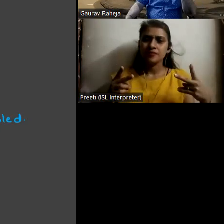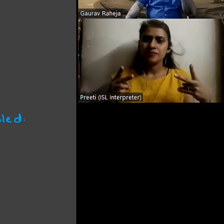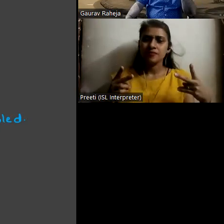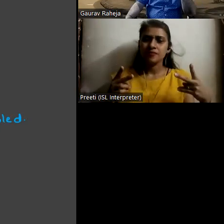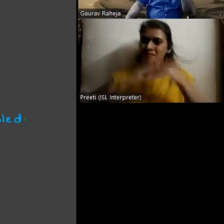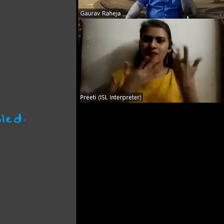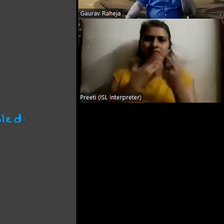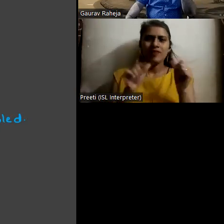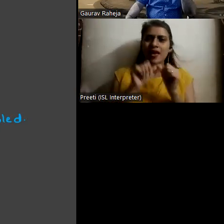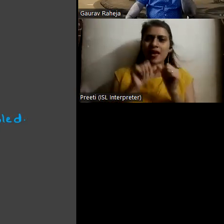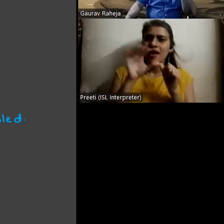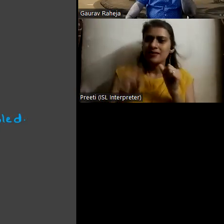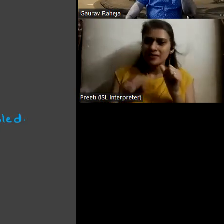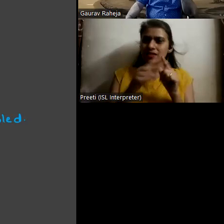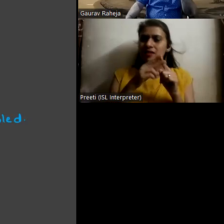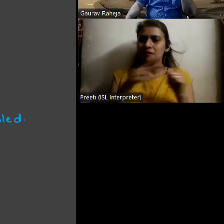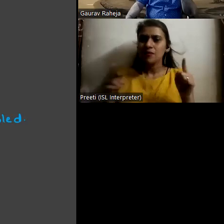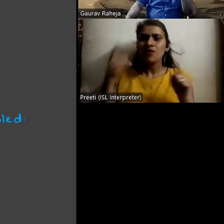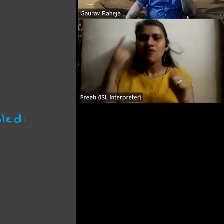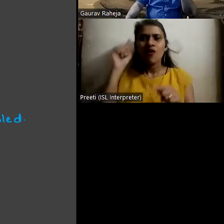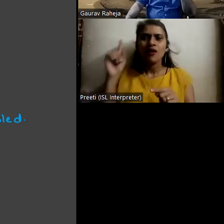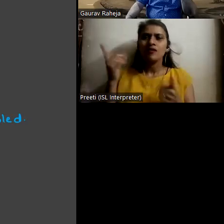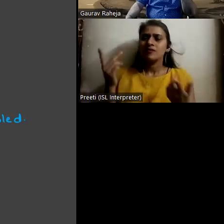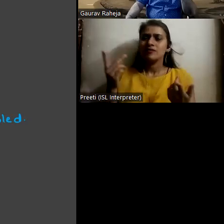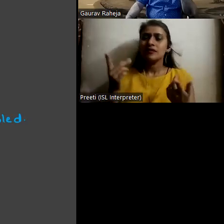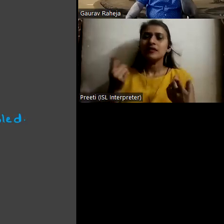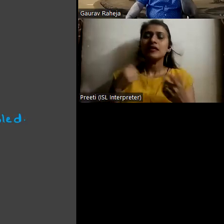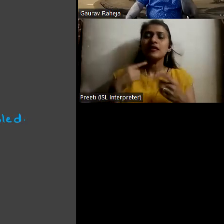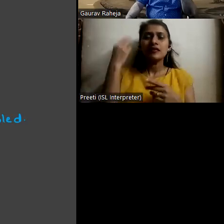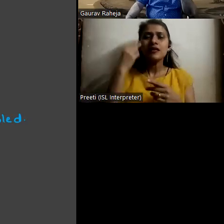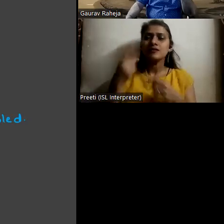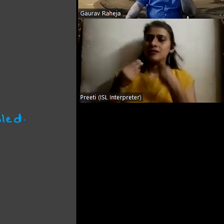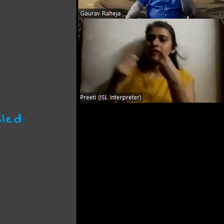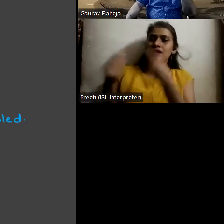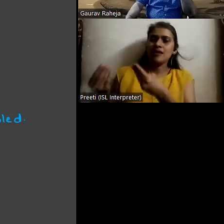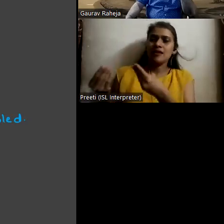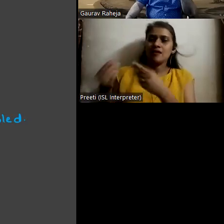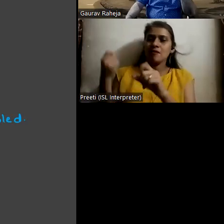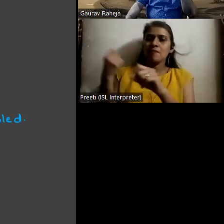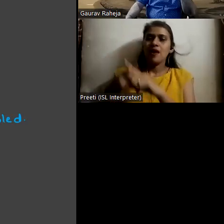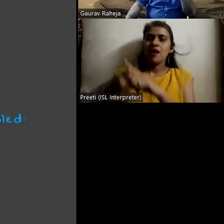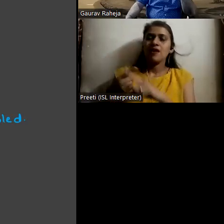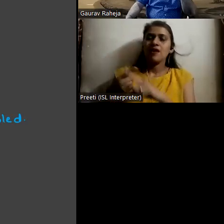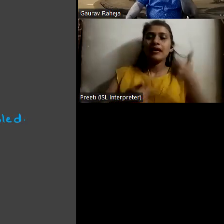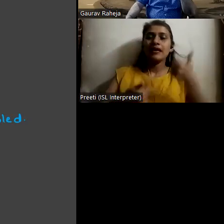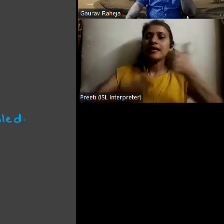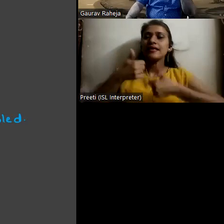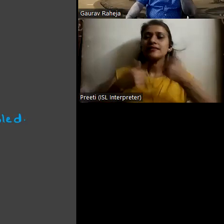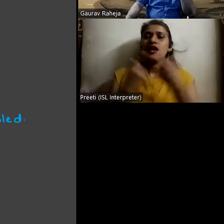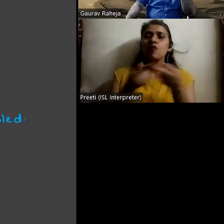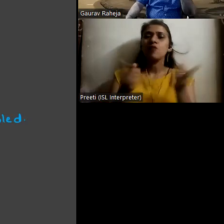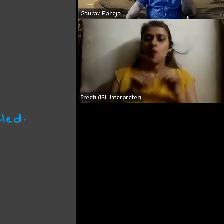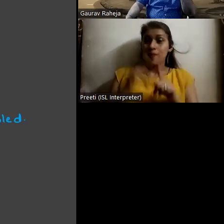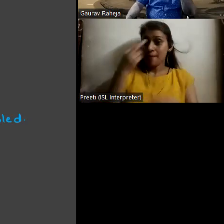infrastructure, that is for him a reasonable accommodation. In an exam room, a person with